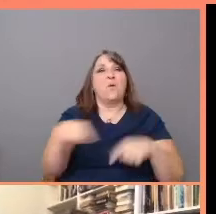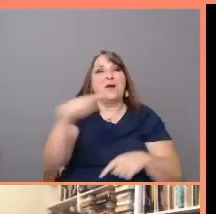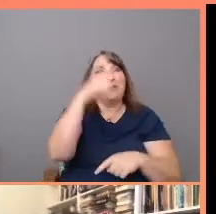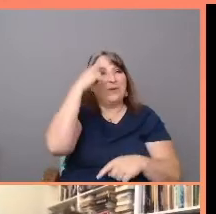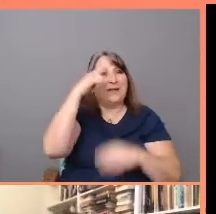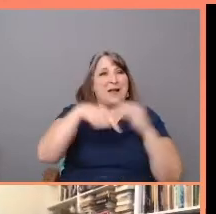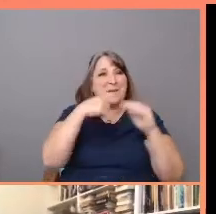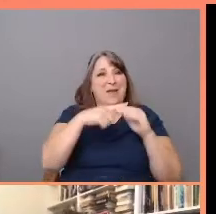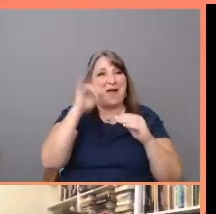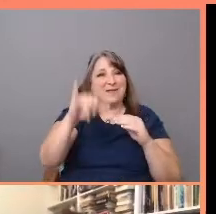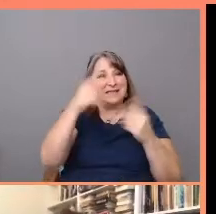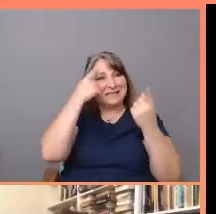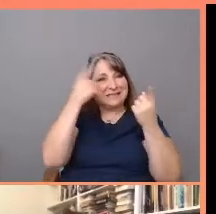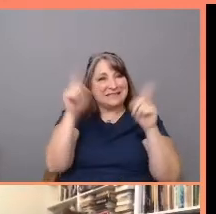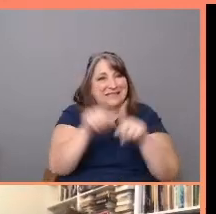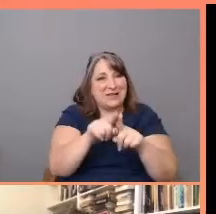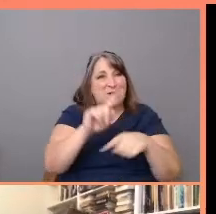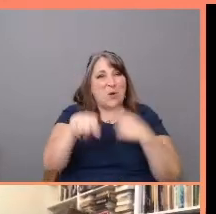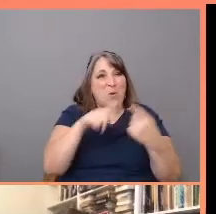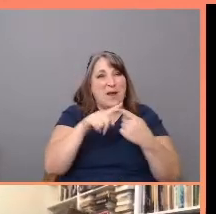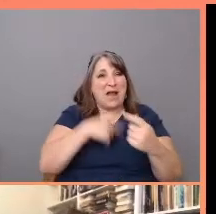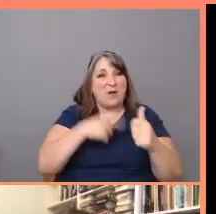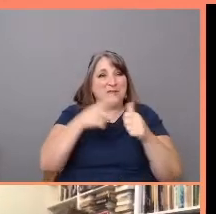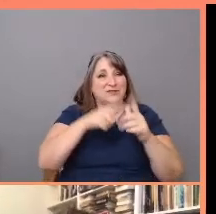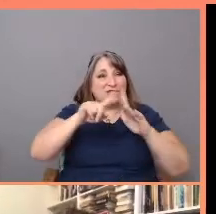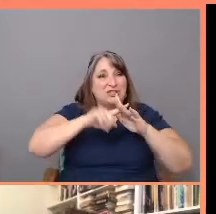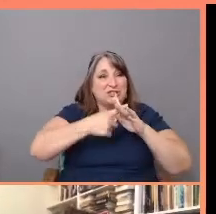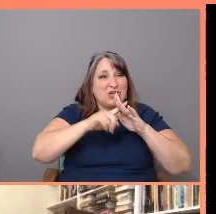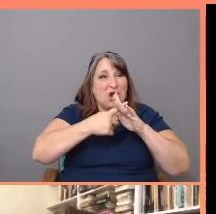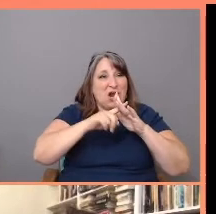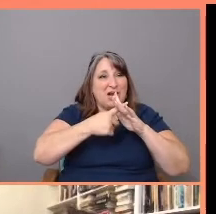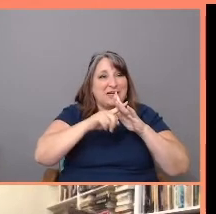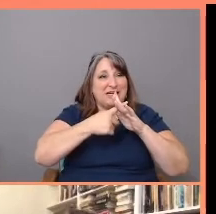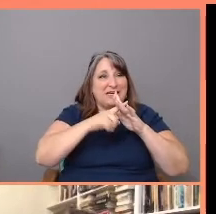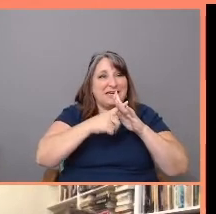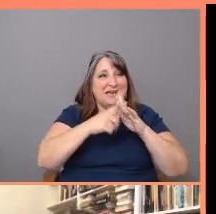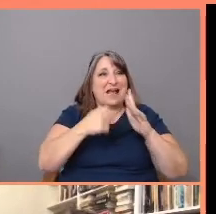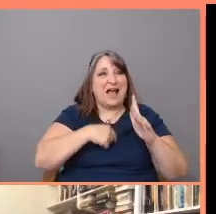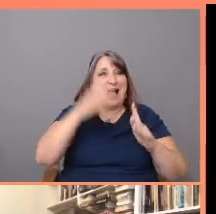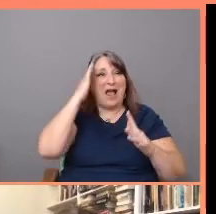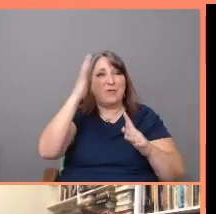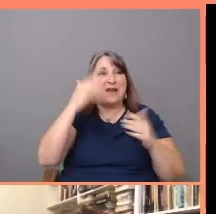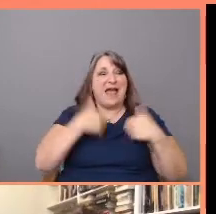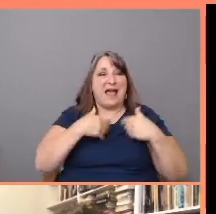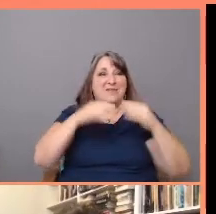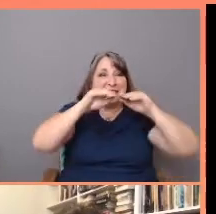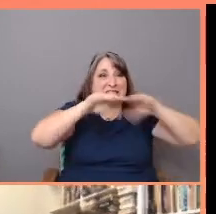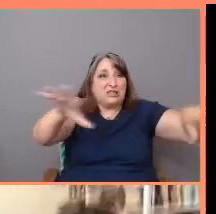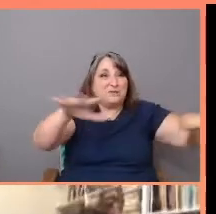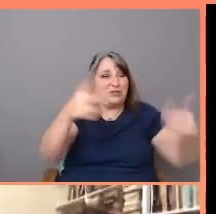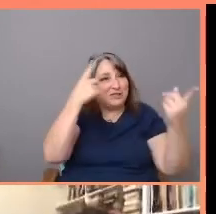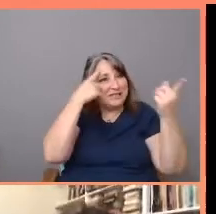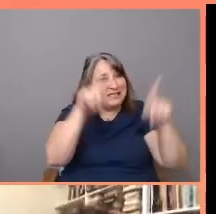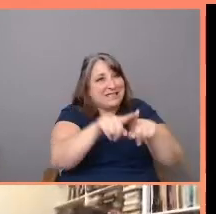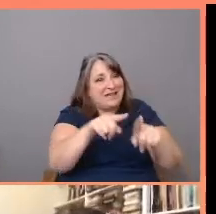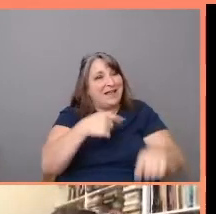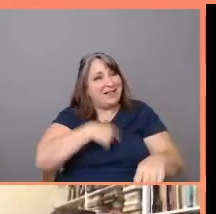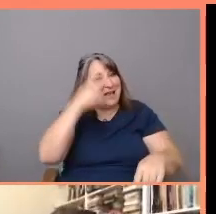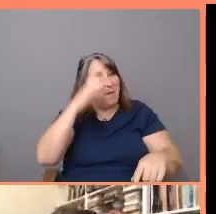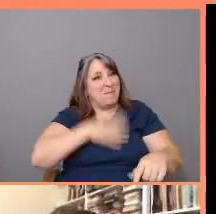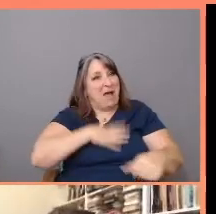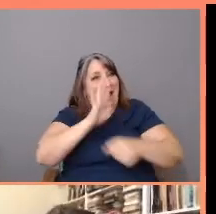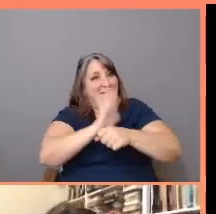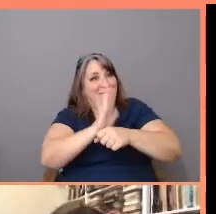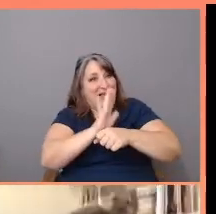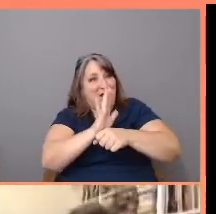or when I was starting out, I would go into a distribution deal and think I'm giving my film, which is this